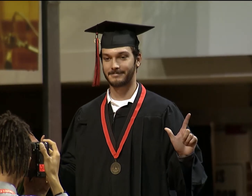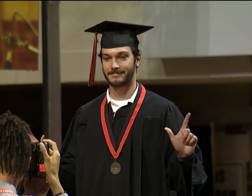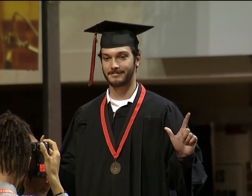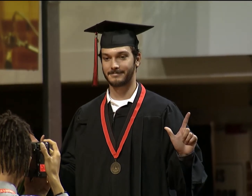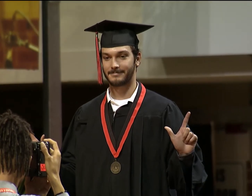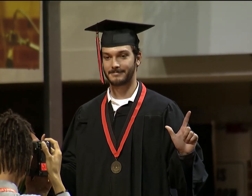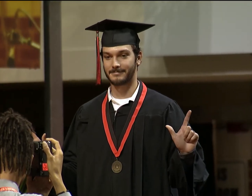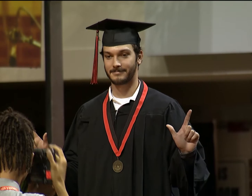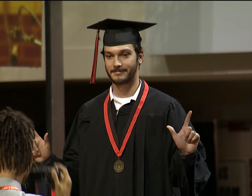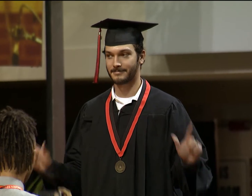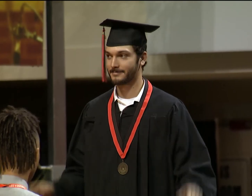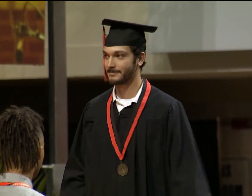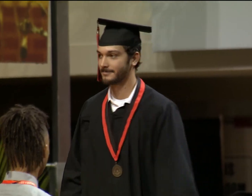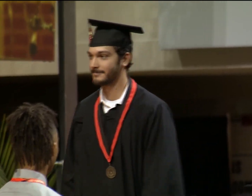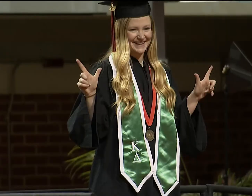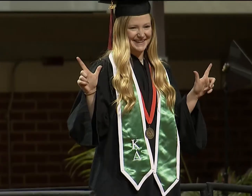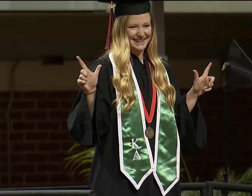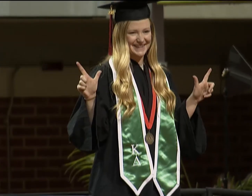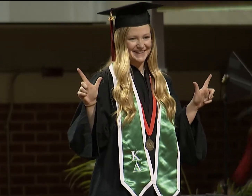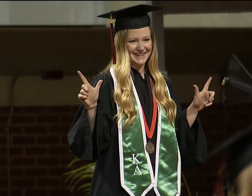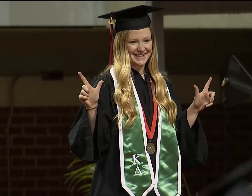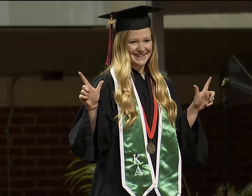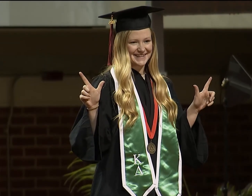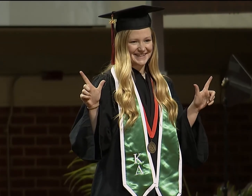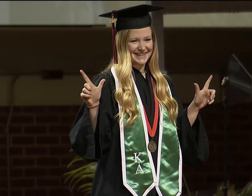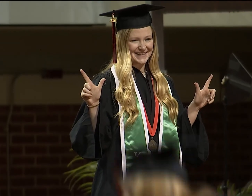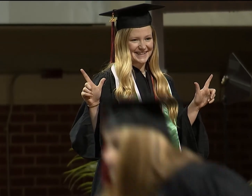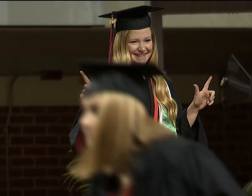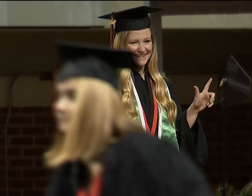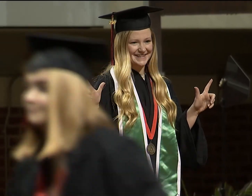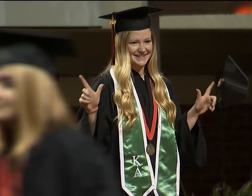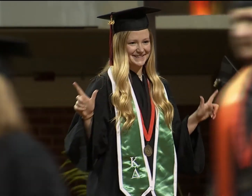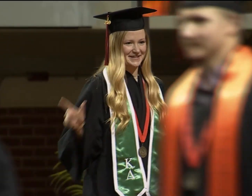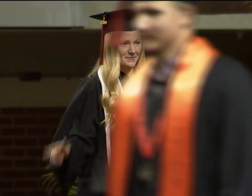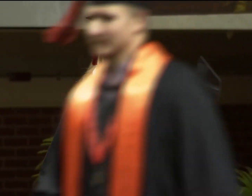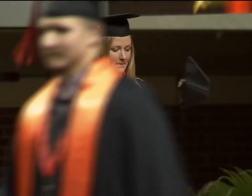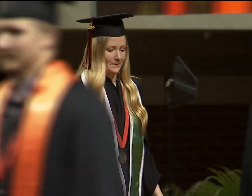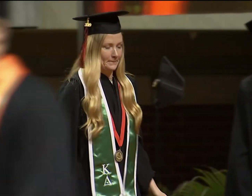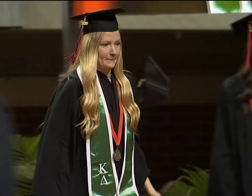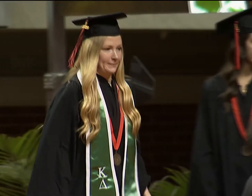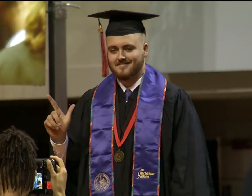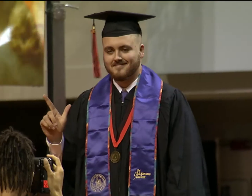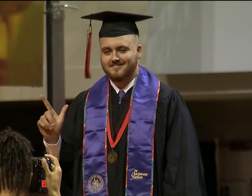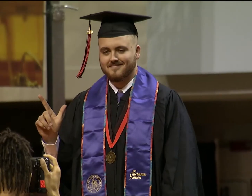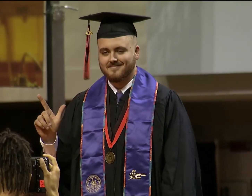James Logan Black. Carly Morgan Lowmiller.